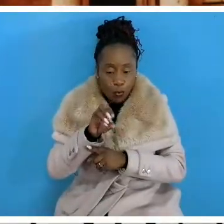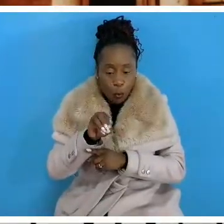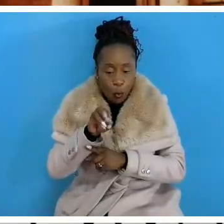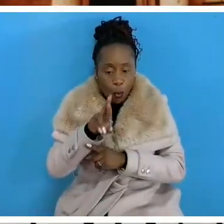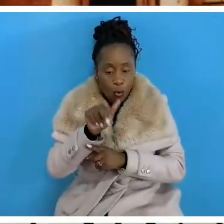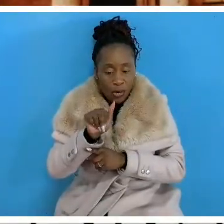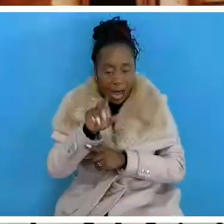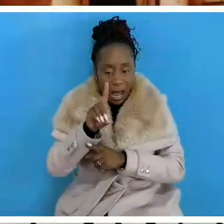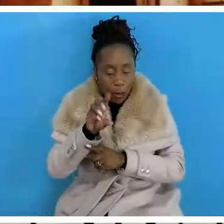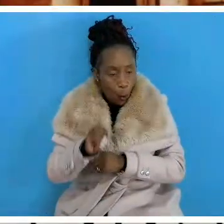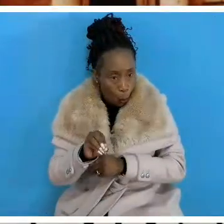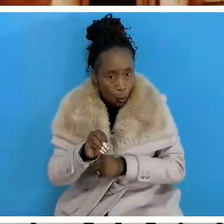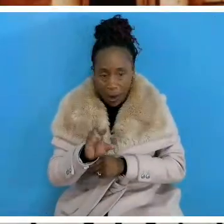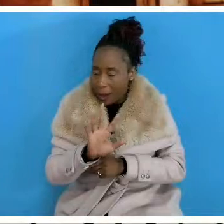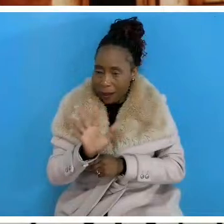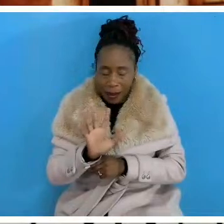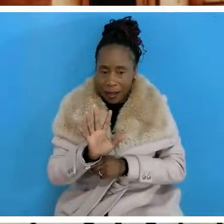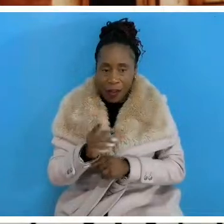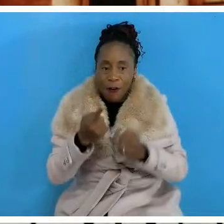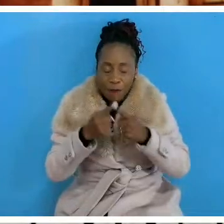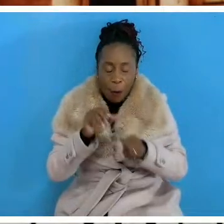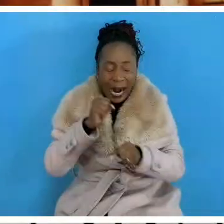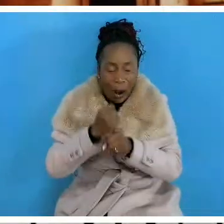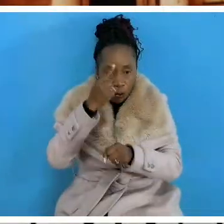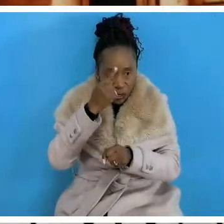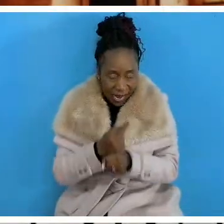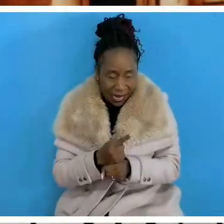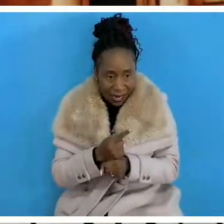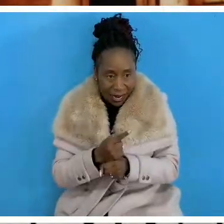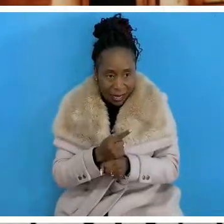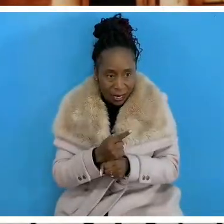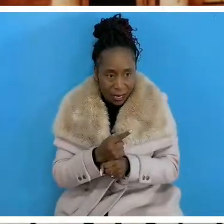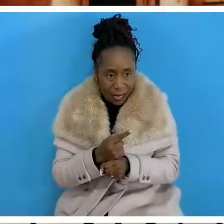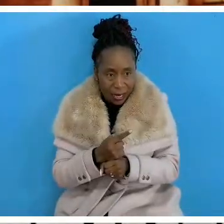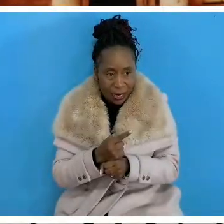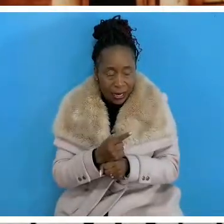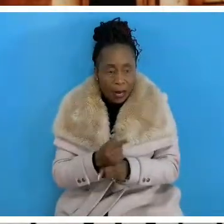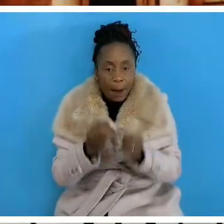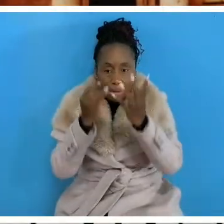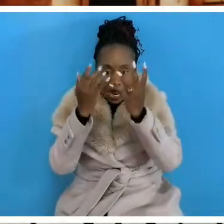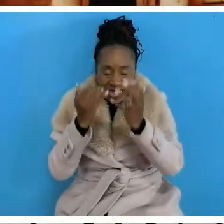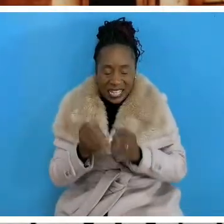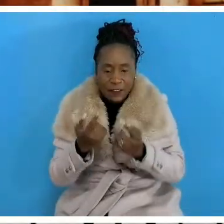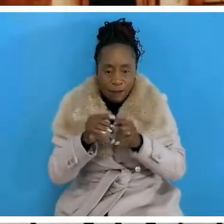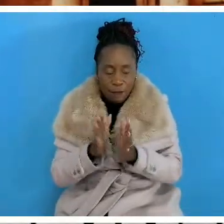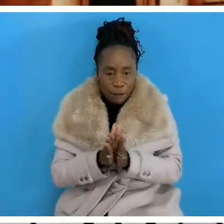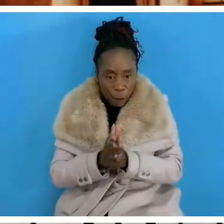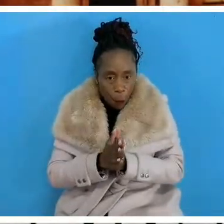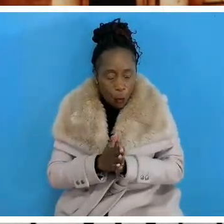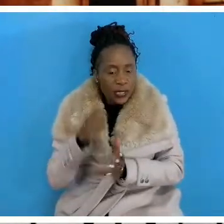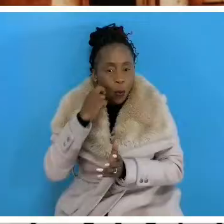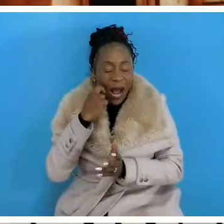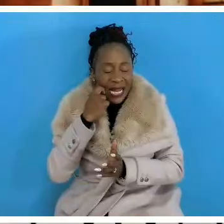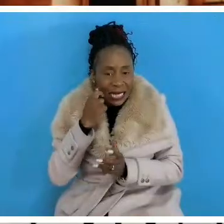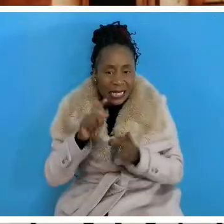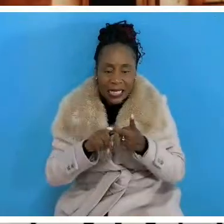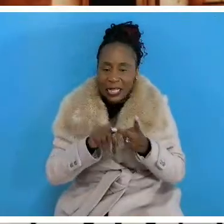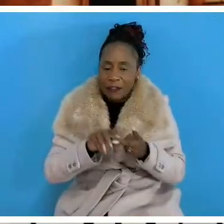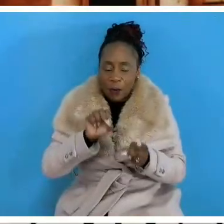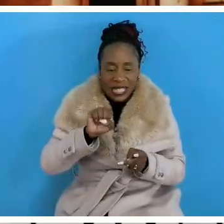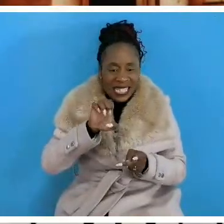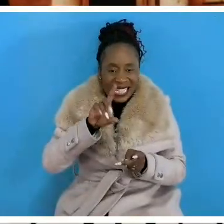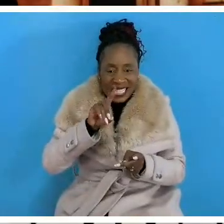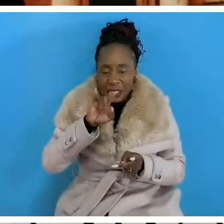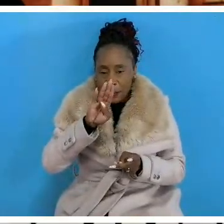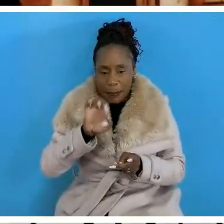for Gauteng. The budget is for Tshwane, the budget is for Sidibeng, the budget